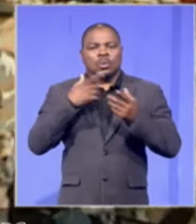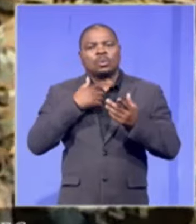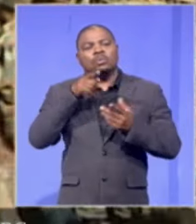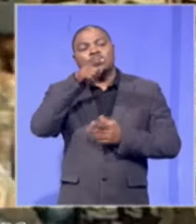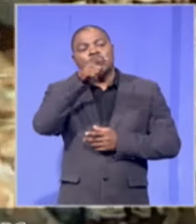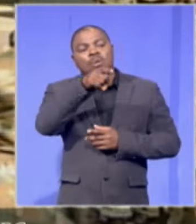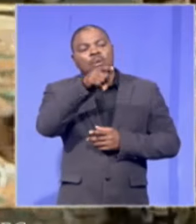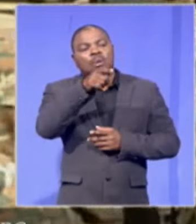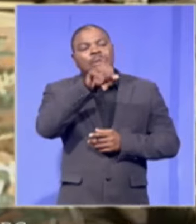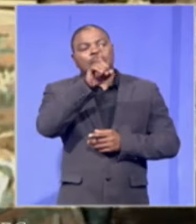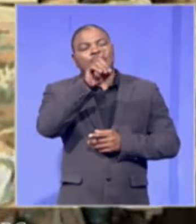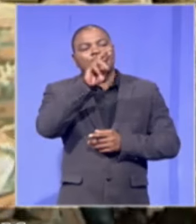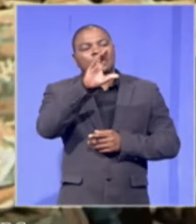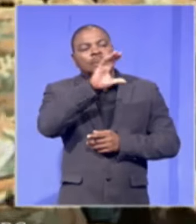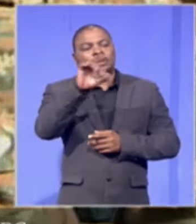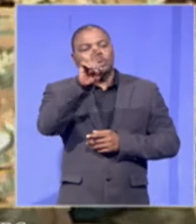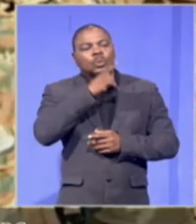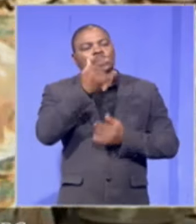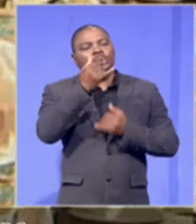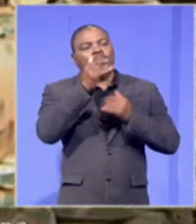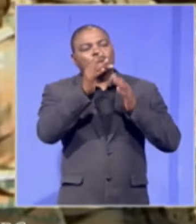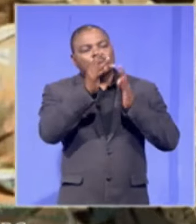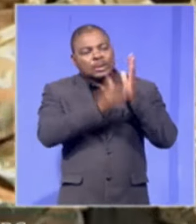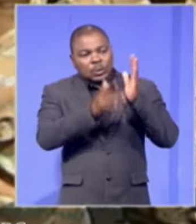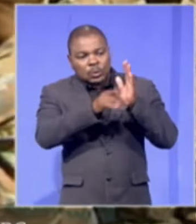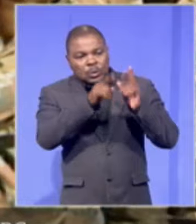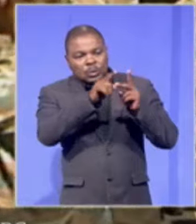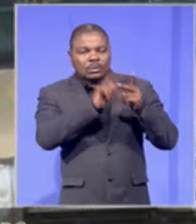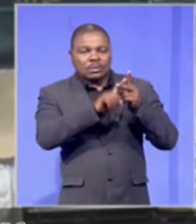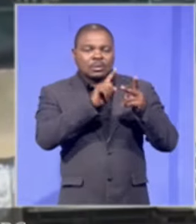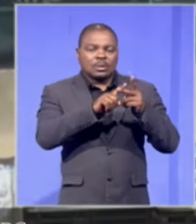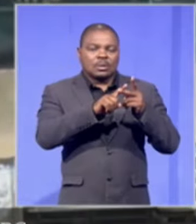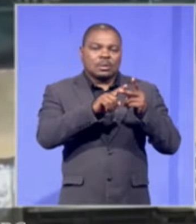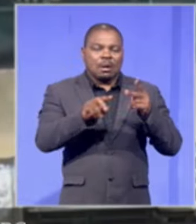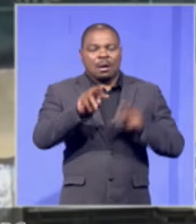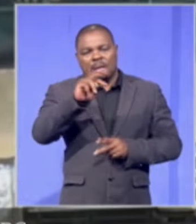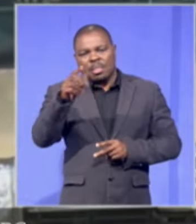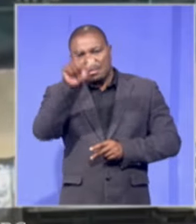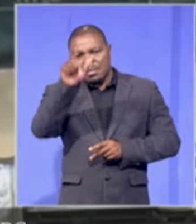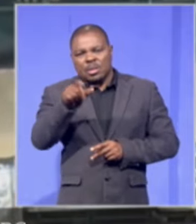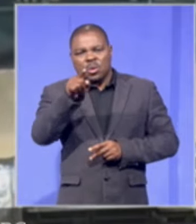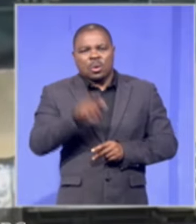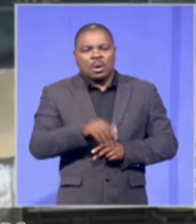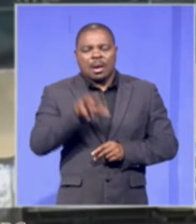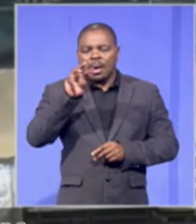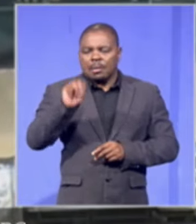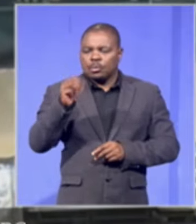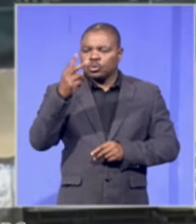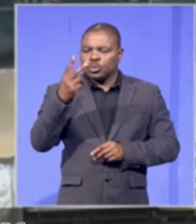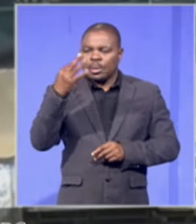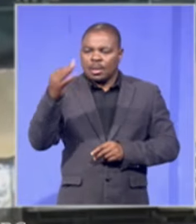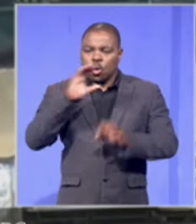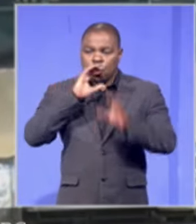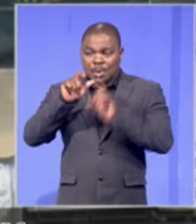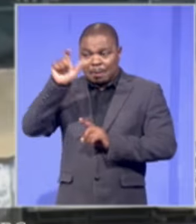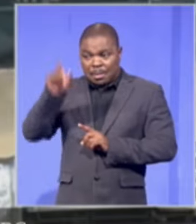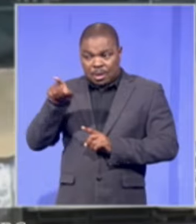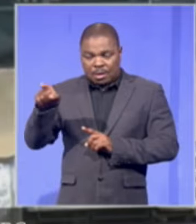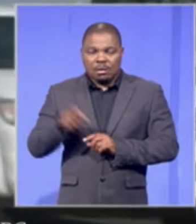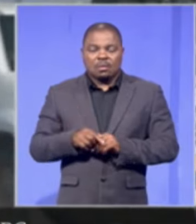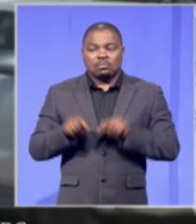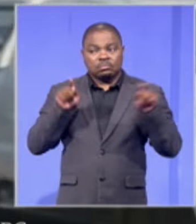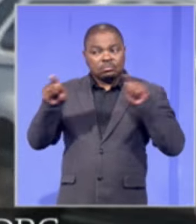naheng ela ya DRC ha mmoho le e mong e leng mmueli wa M23. Mme puisanong ya